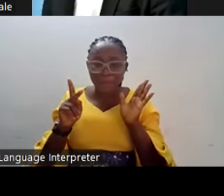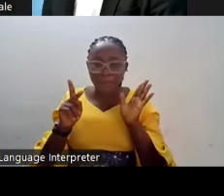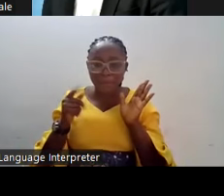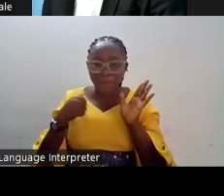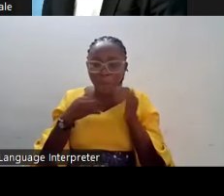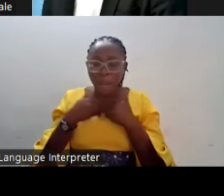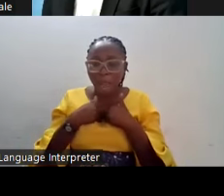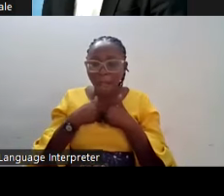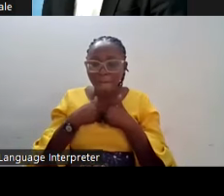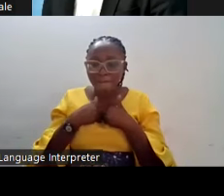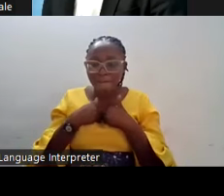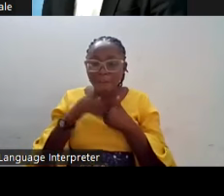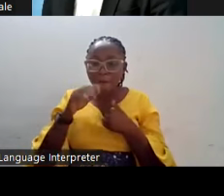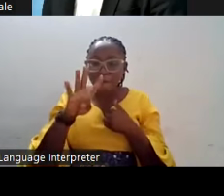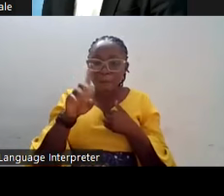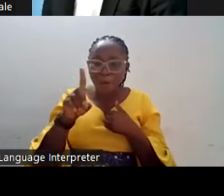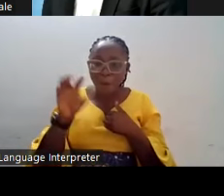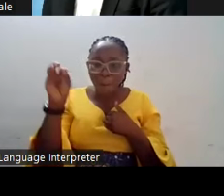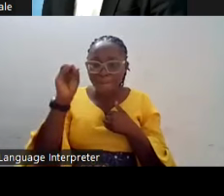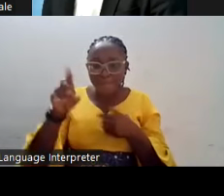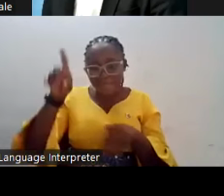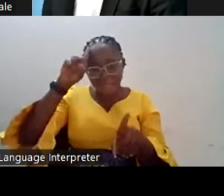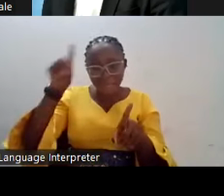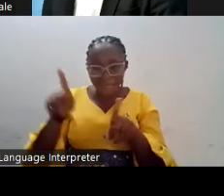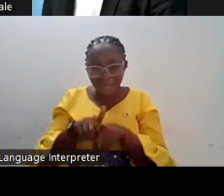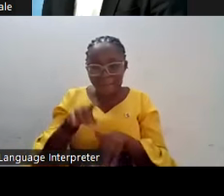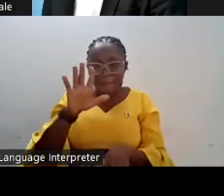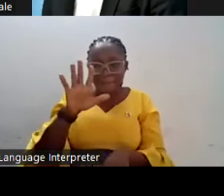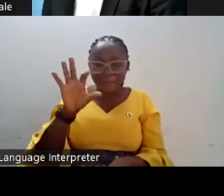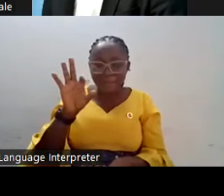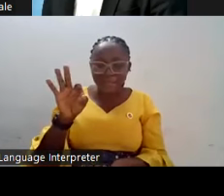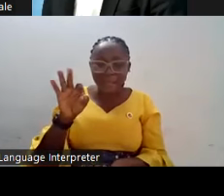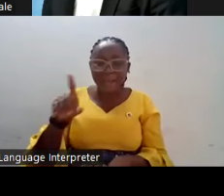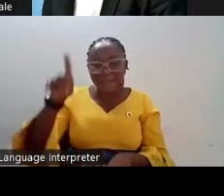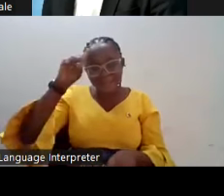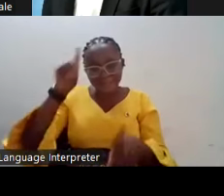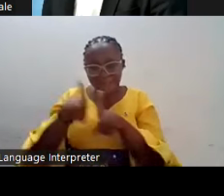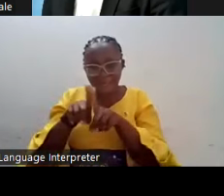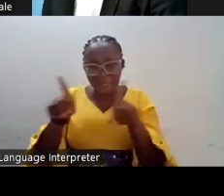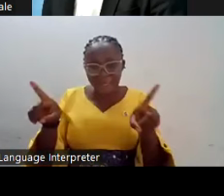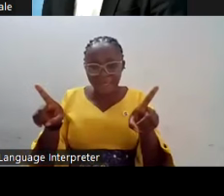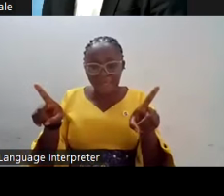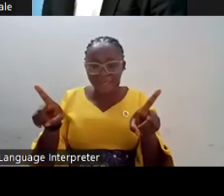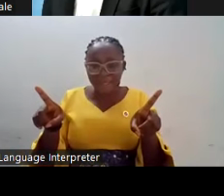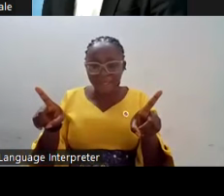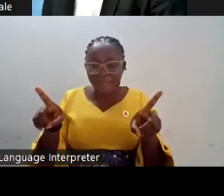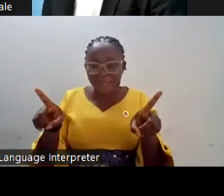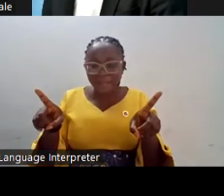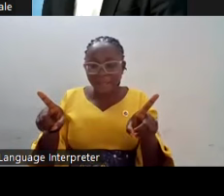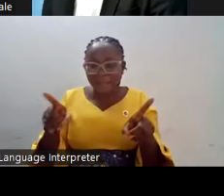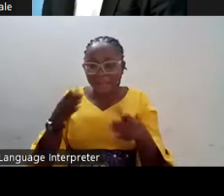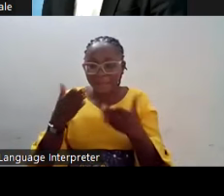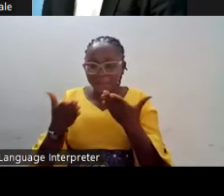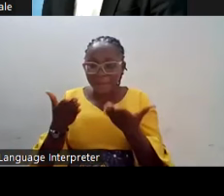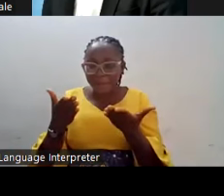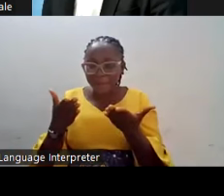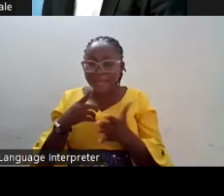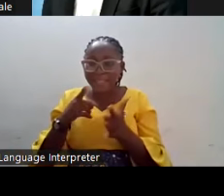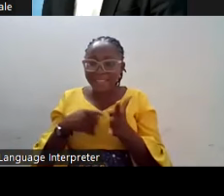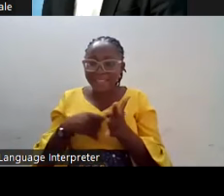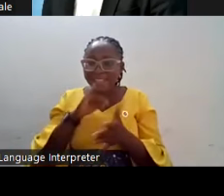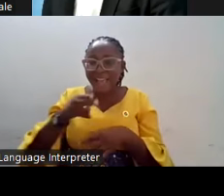have 41% agreeing and 59% disagreeing. Maybe we should hear, this is a